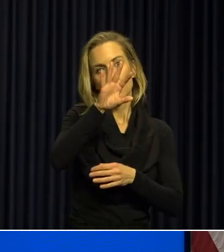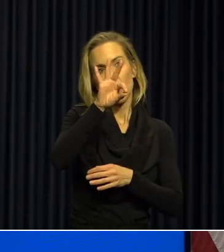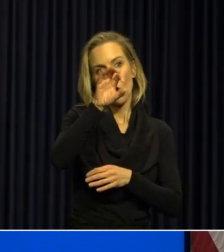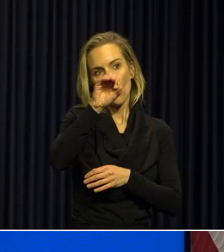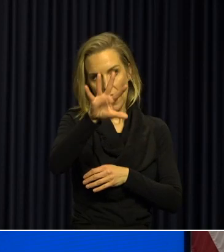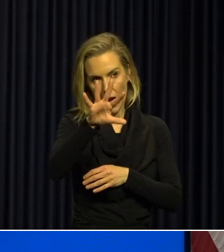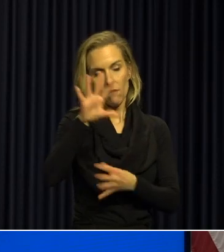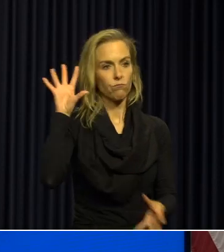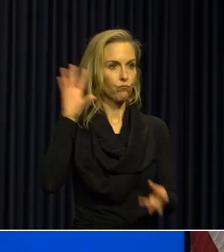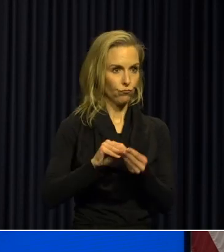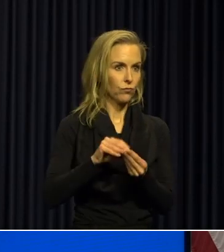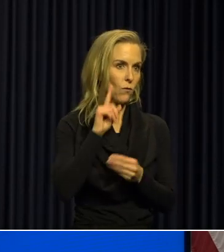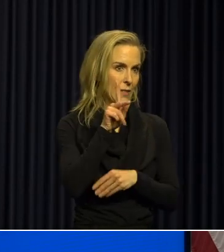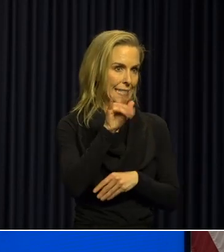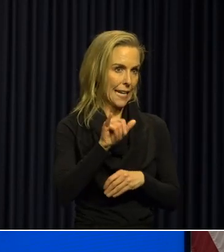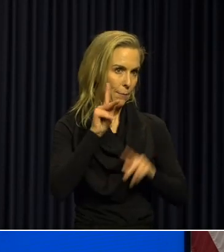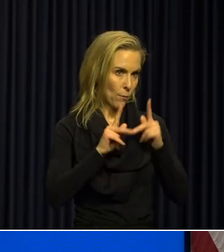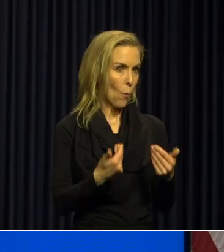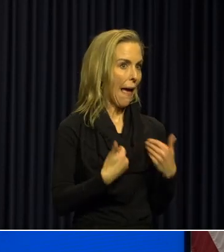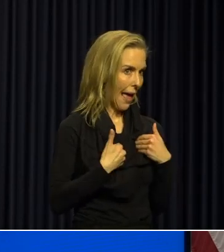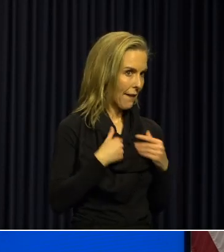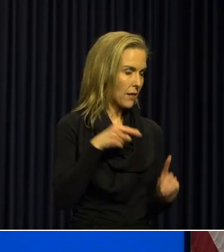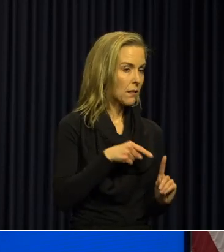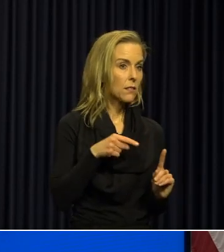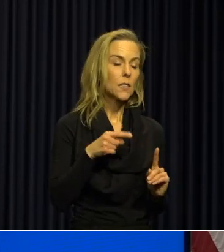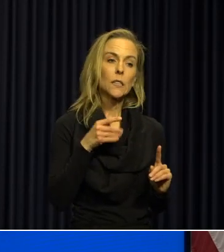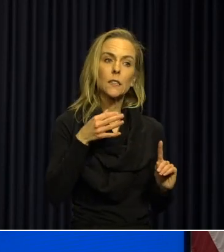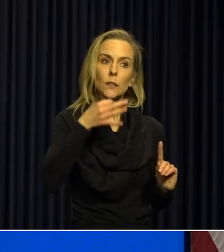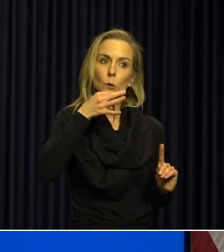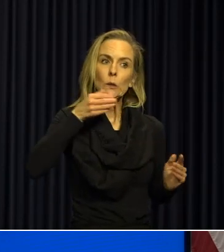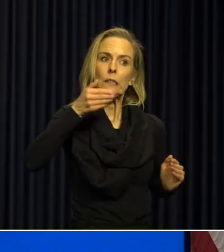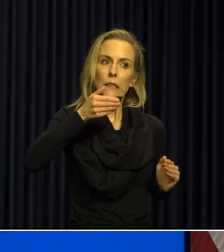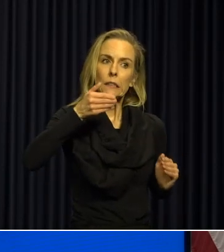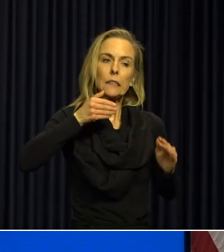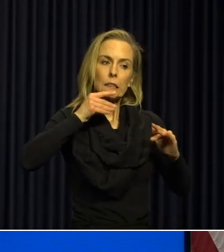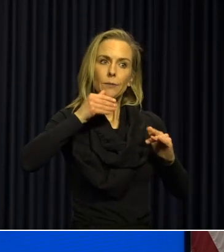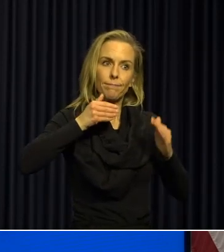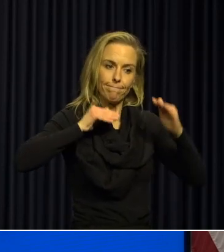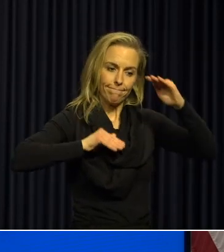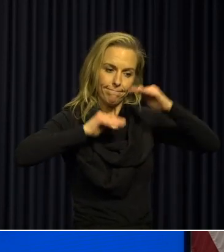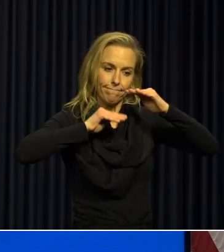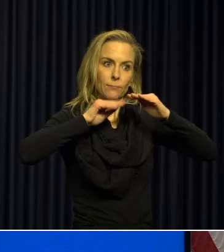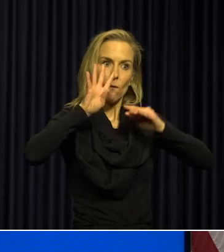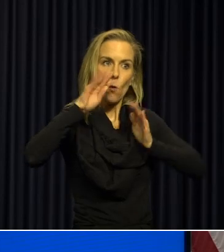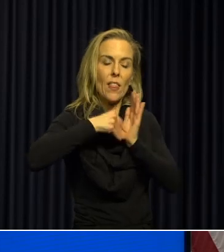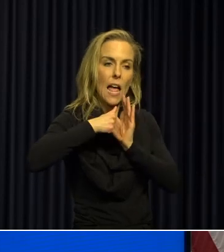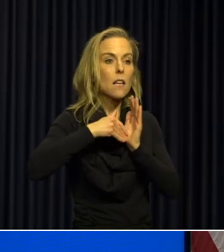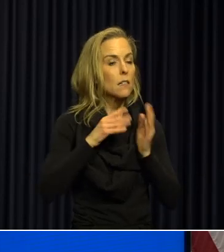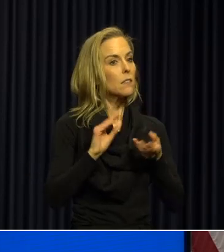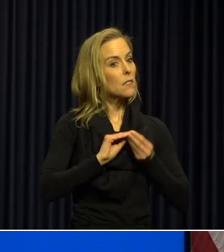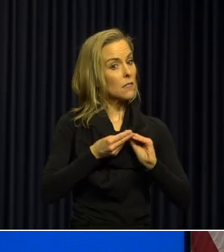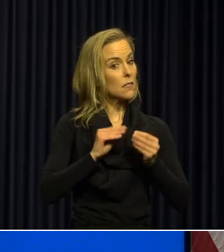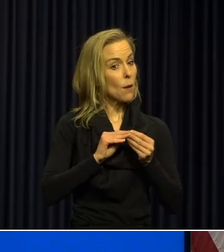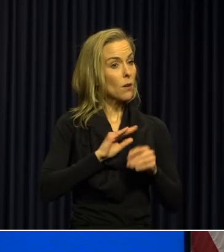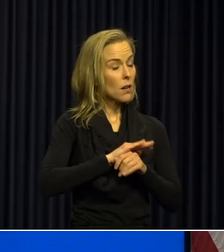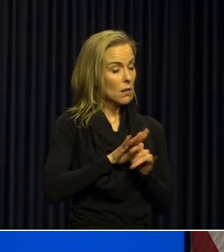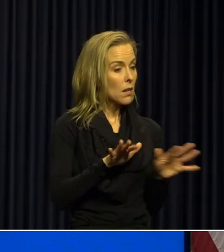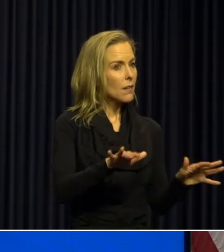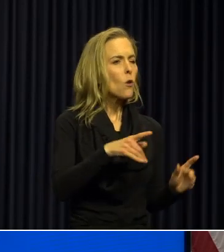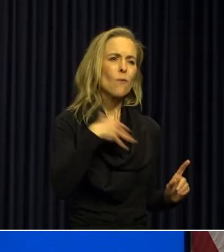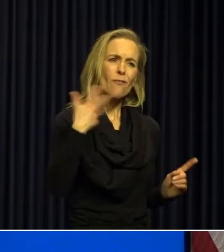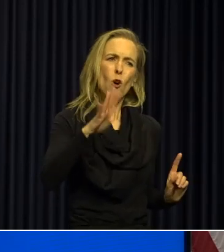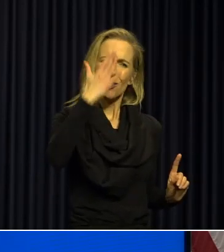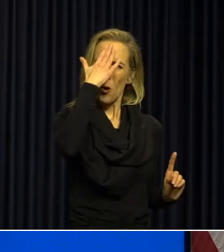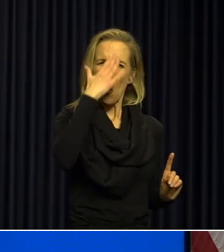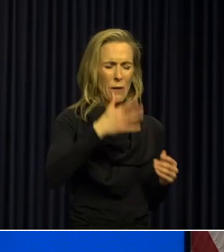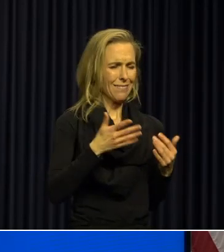3,905. So we're getting very close to 4,000, but the number of cases, listen, we expected this to be highly contagious,